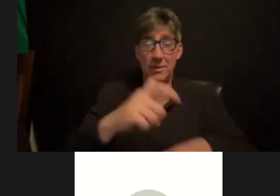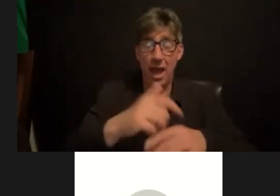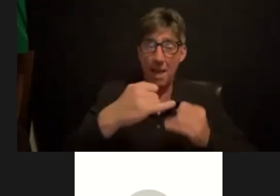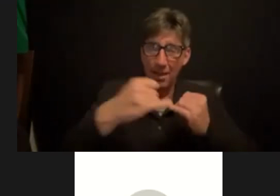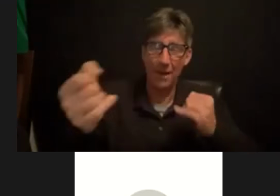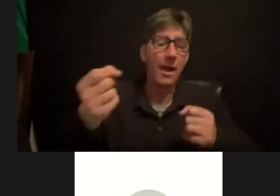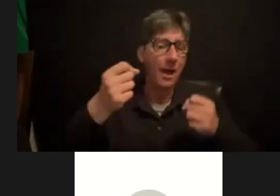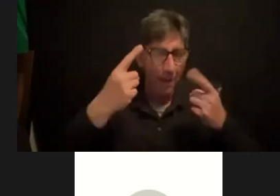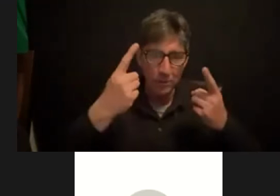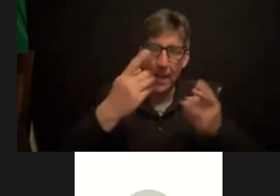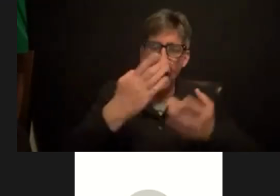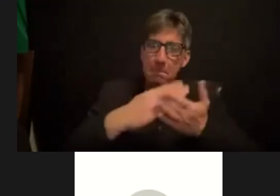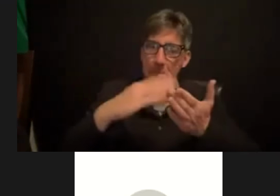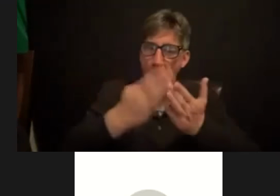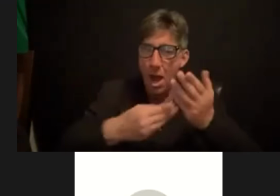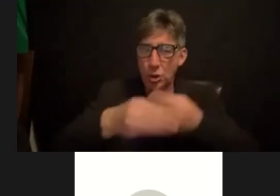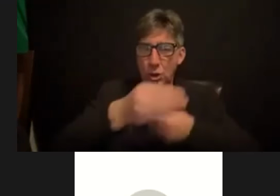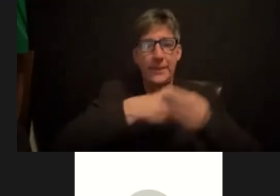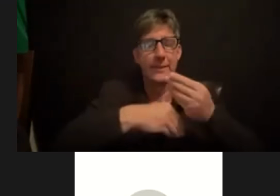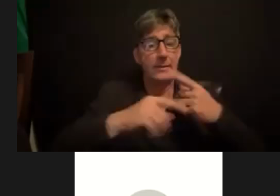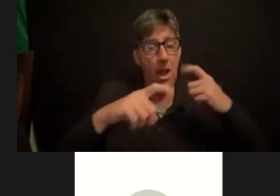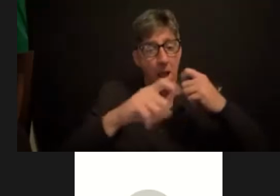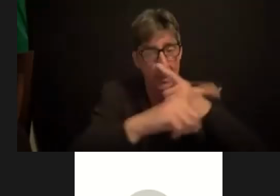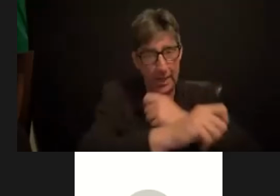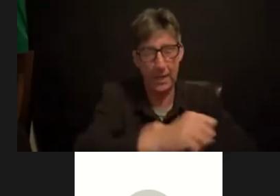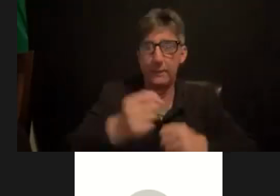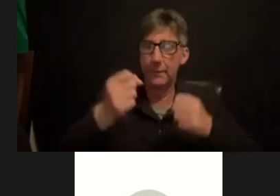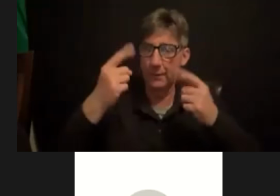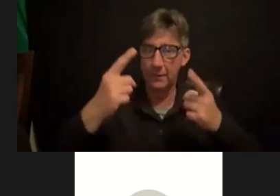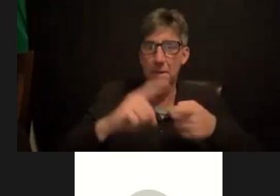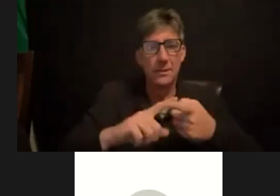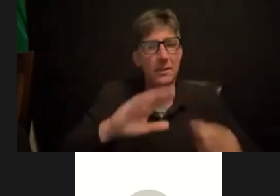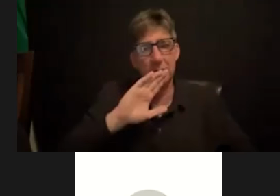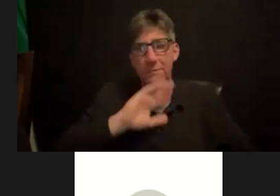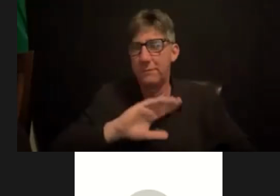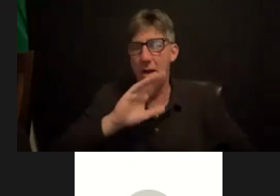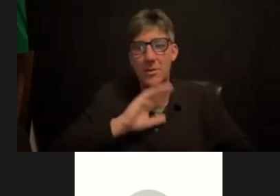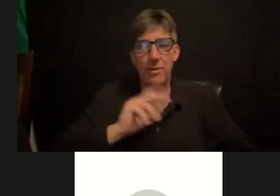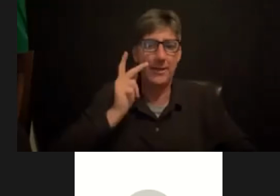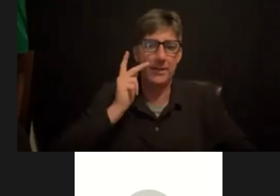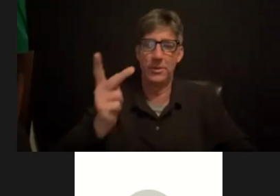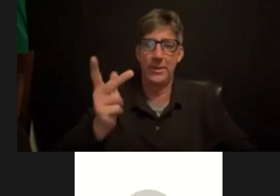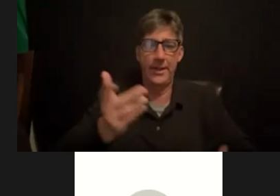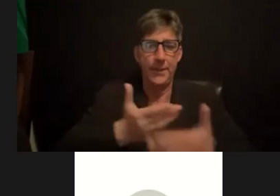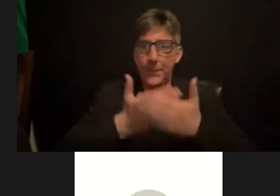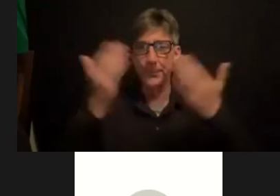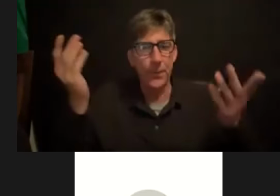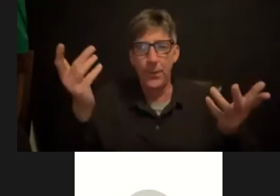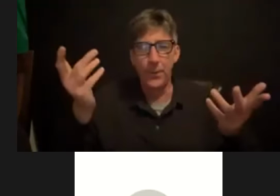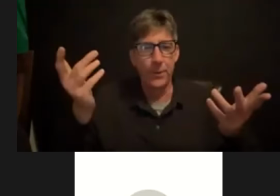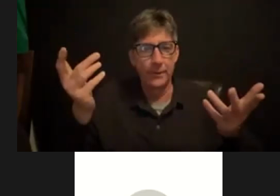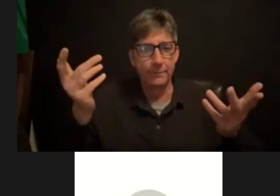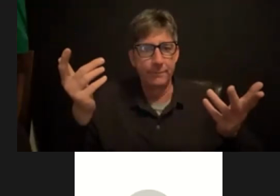in complicated ways, but it's frustrating to see that there isn't really a defined